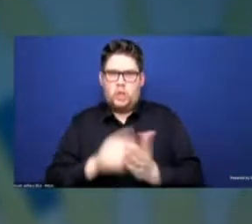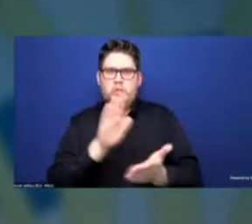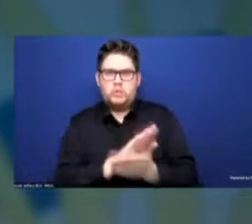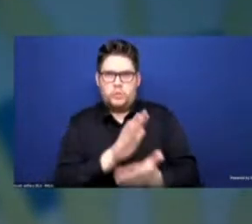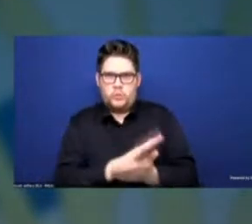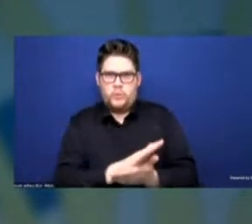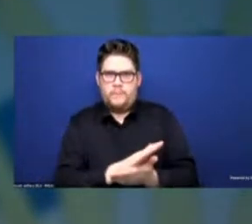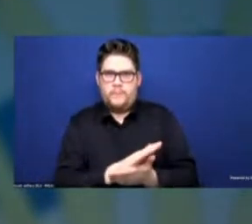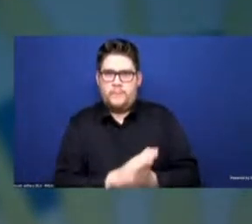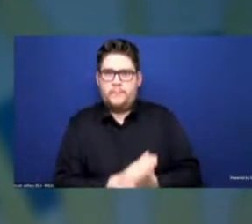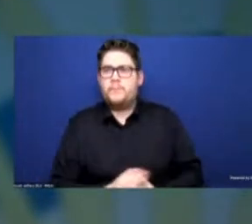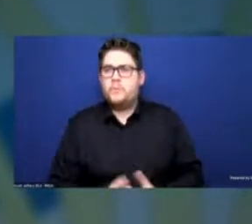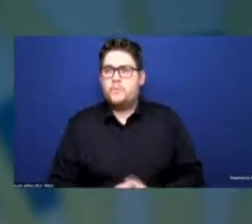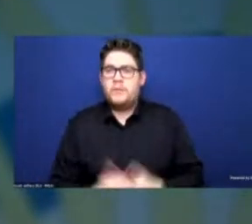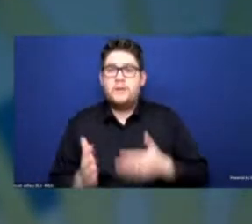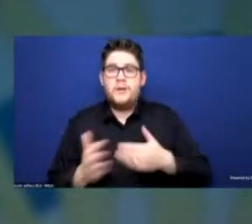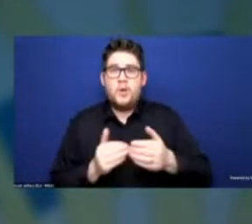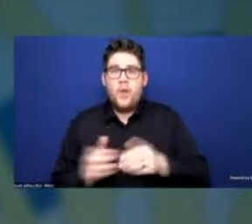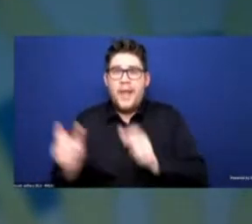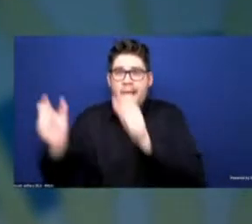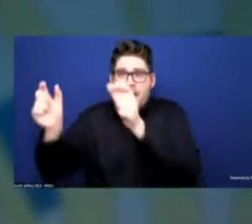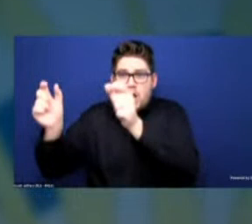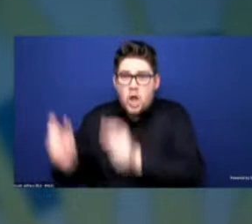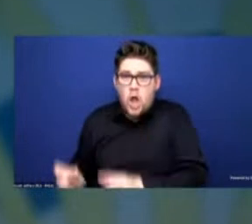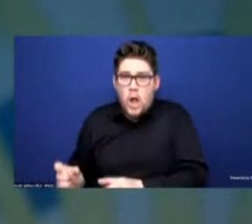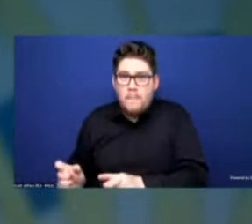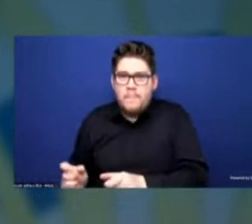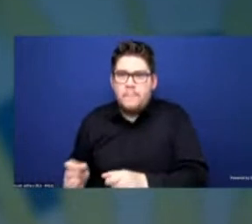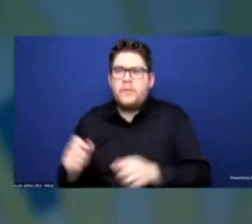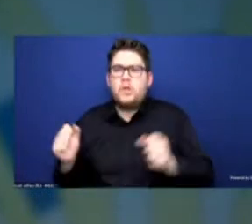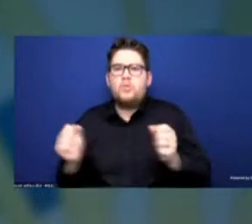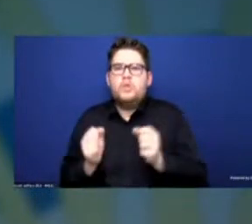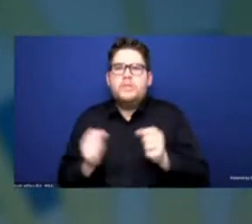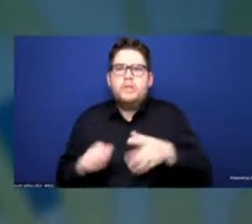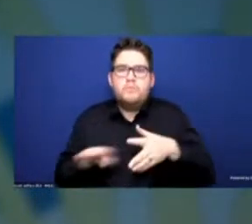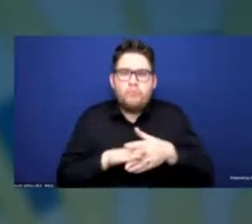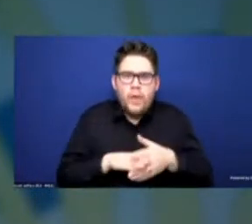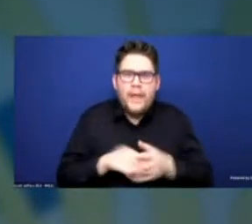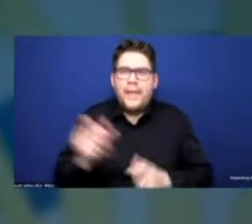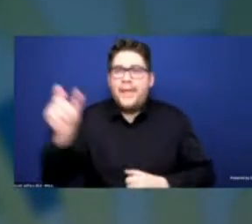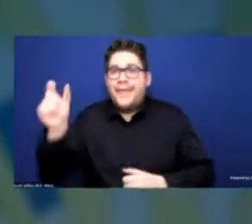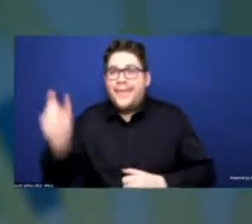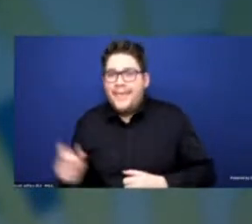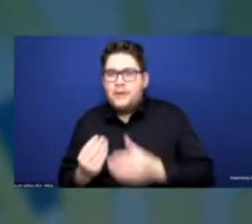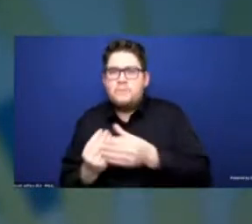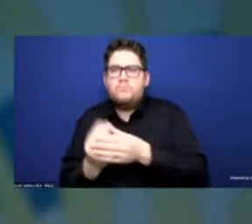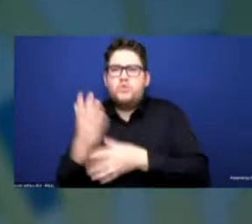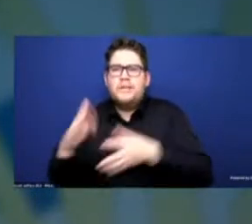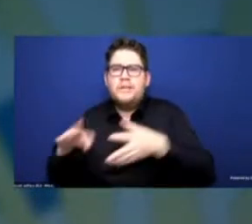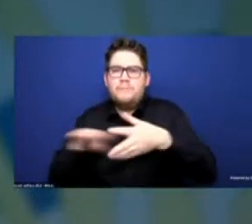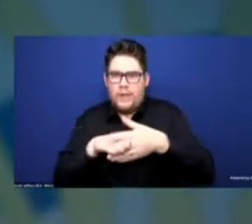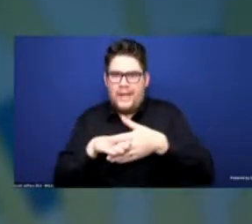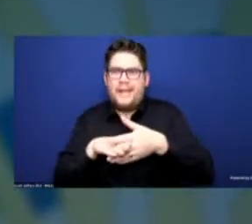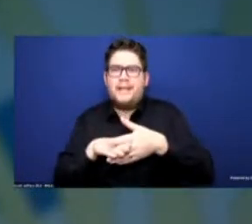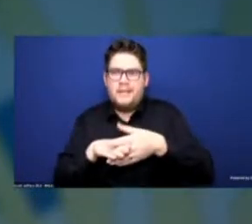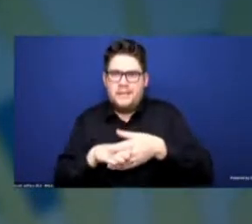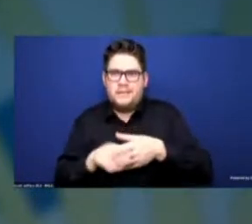recently. In both cases, we saw an increase in cases in the community during those